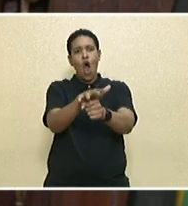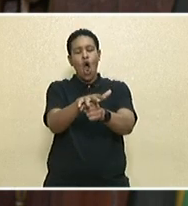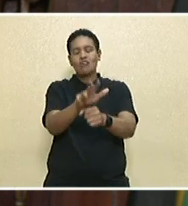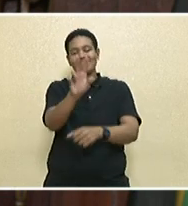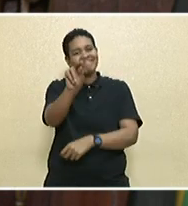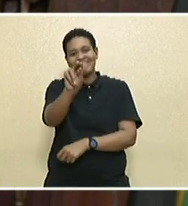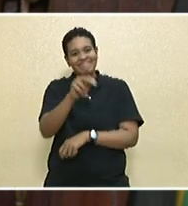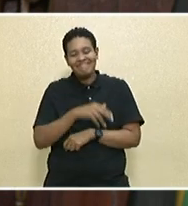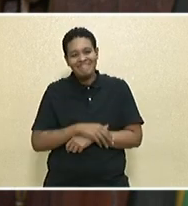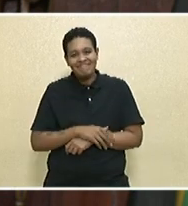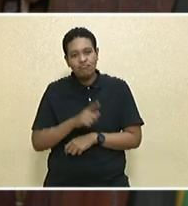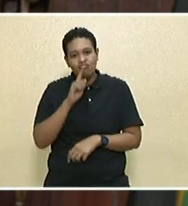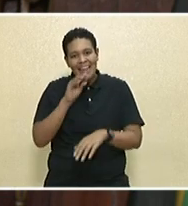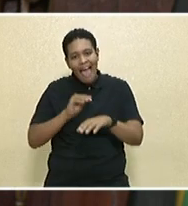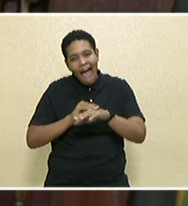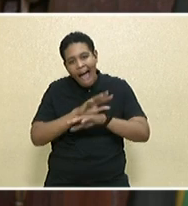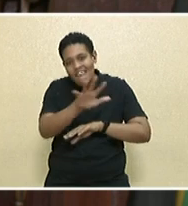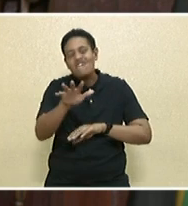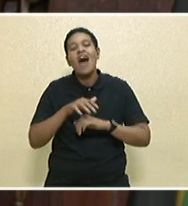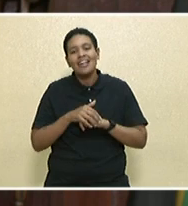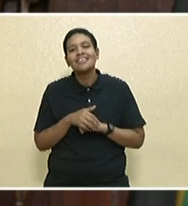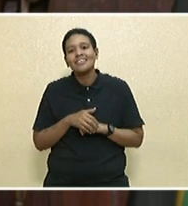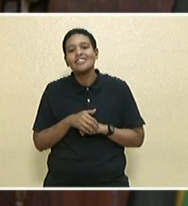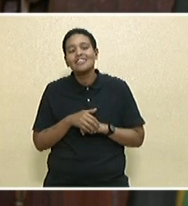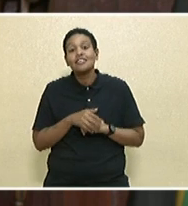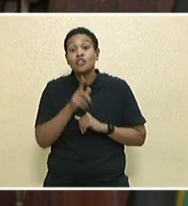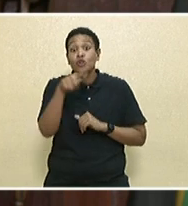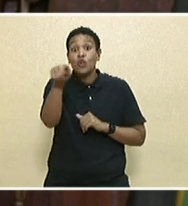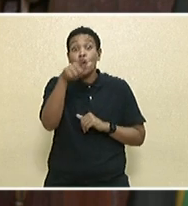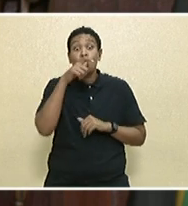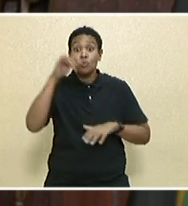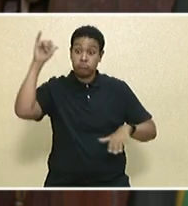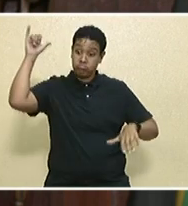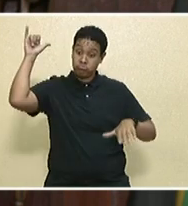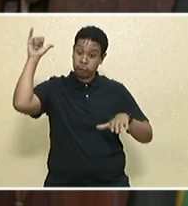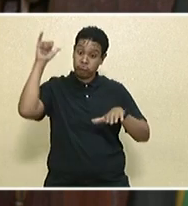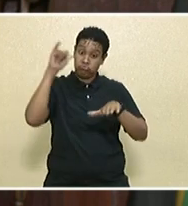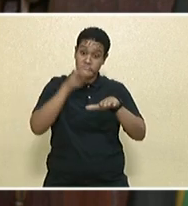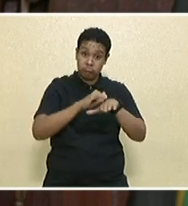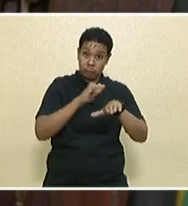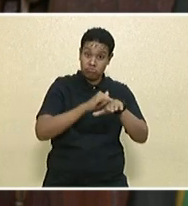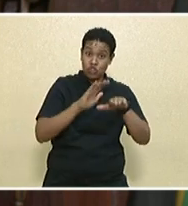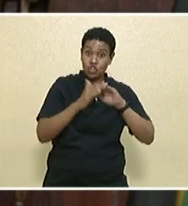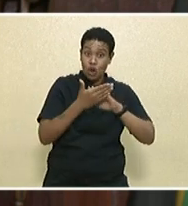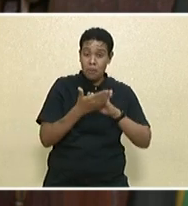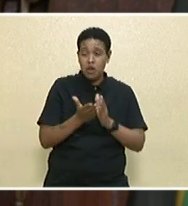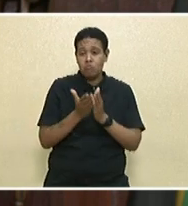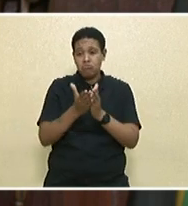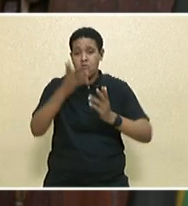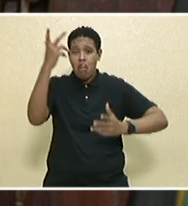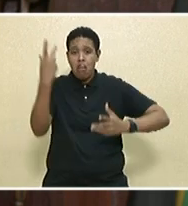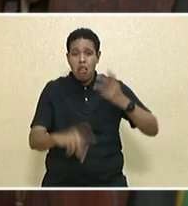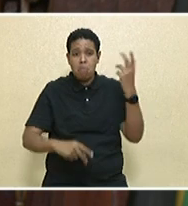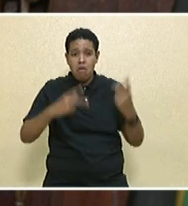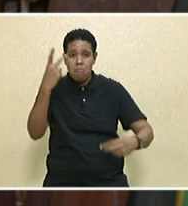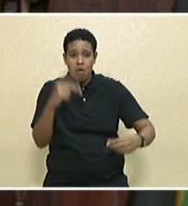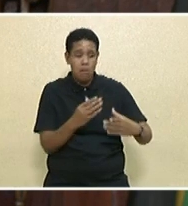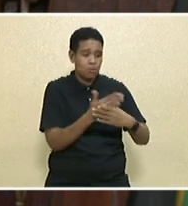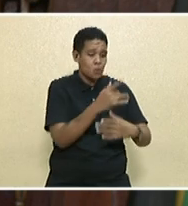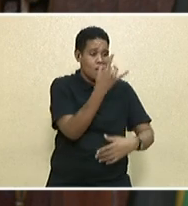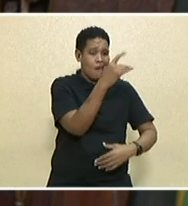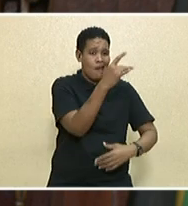but as advice to those who have come into the island between the 18th and the